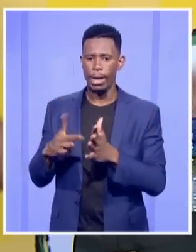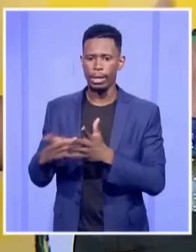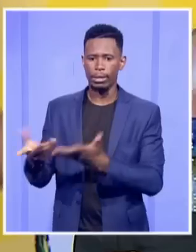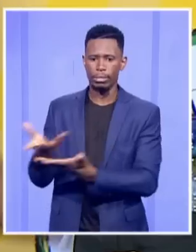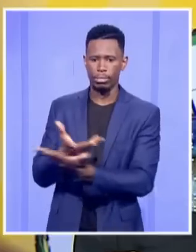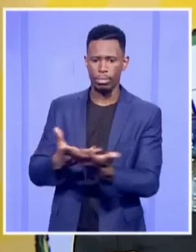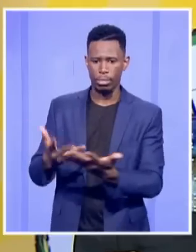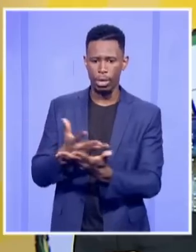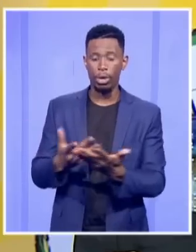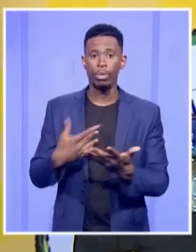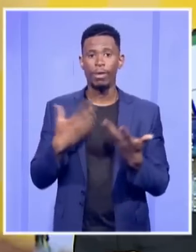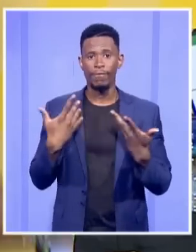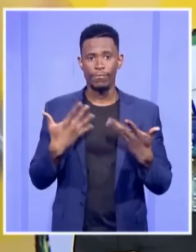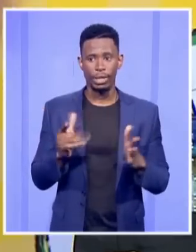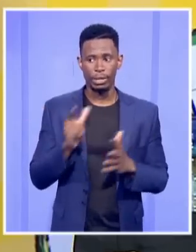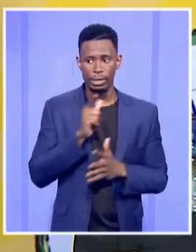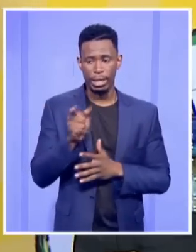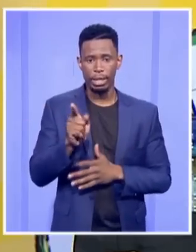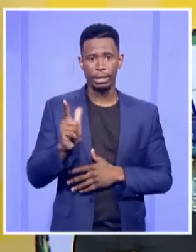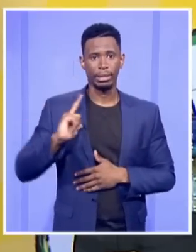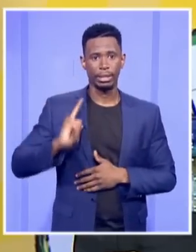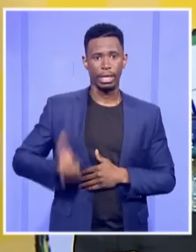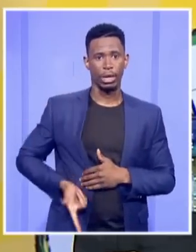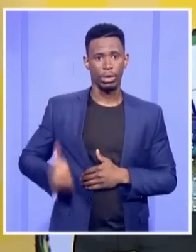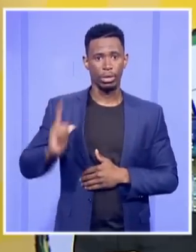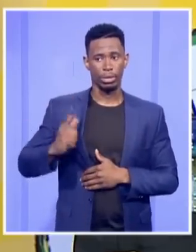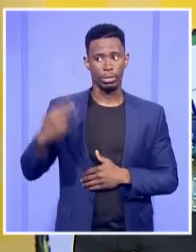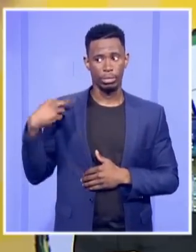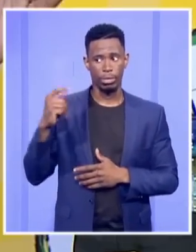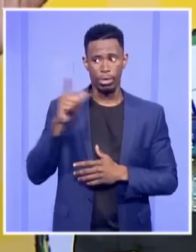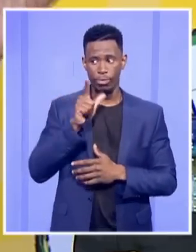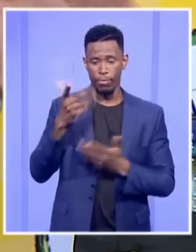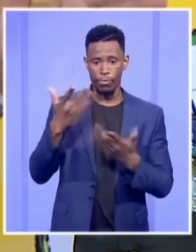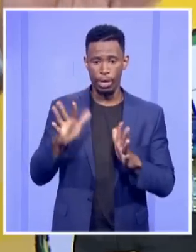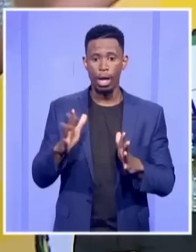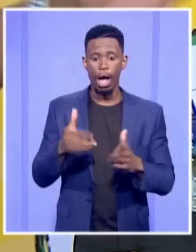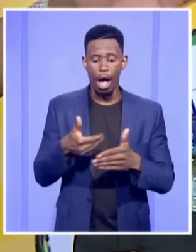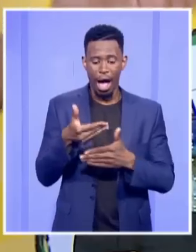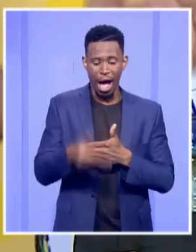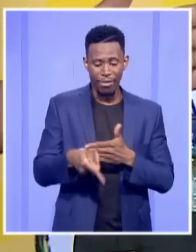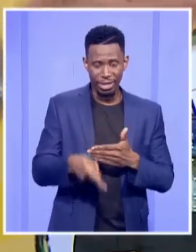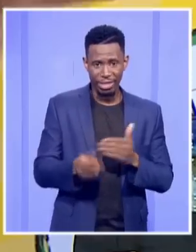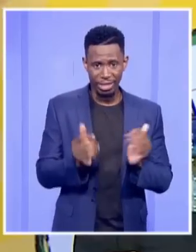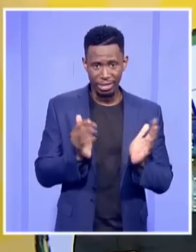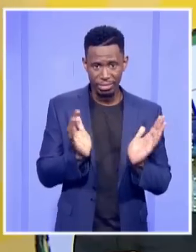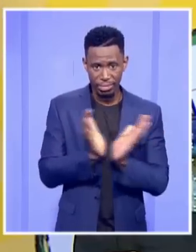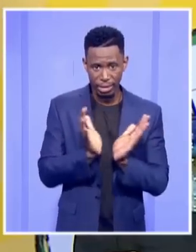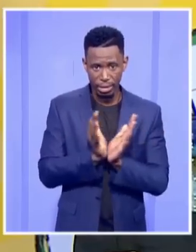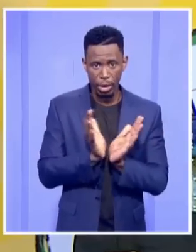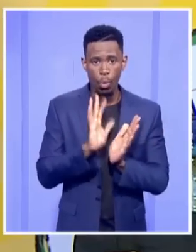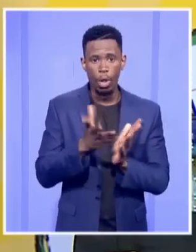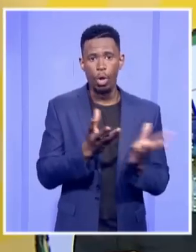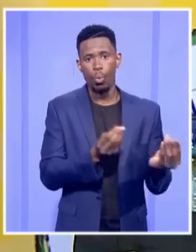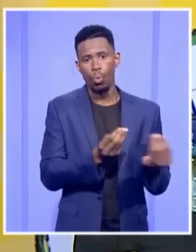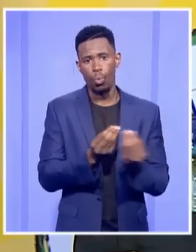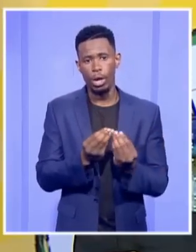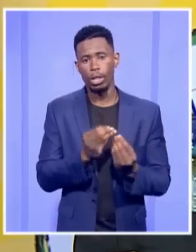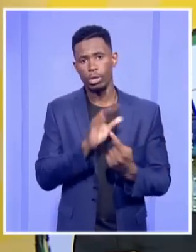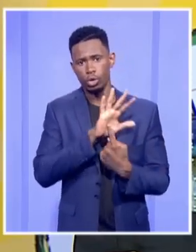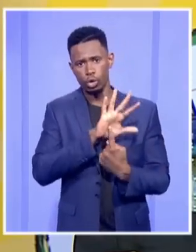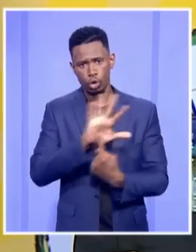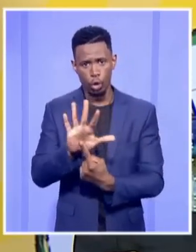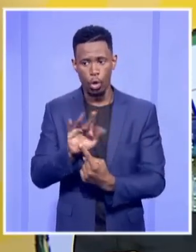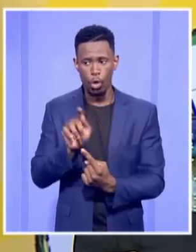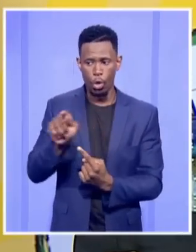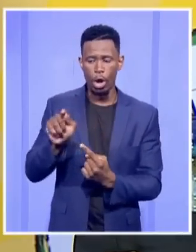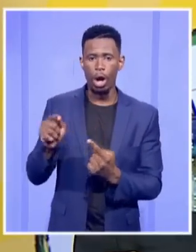the security personnel that after this briefing, we will be taking you to the plenary hall so that you can be able to have a